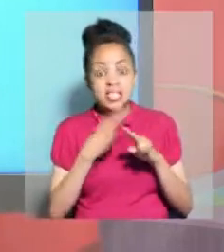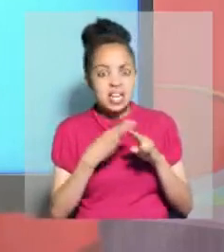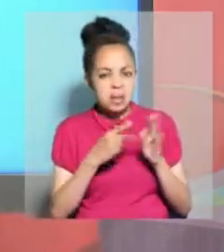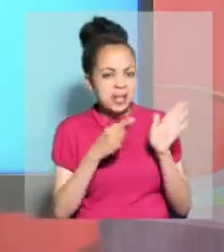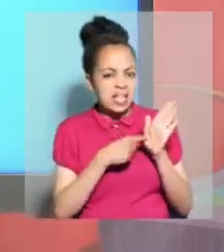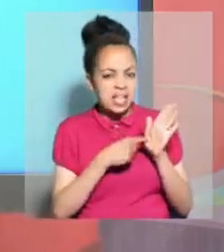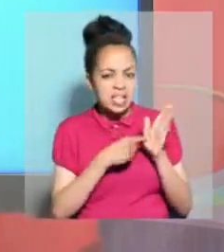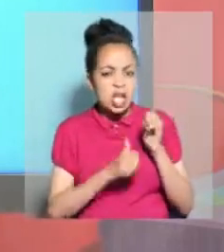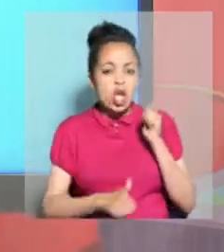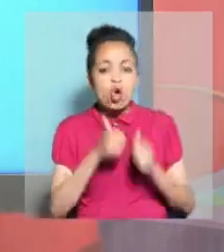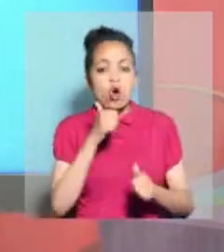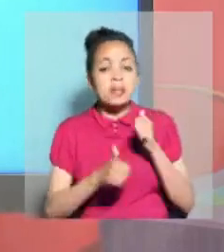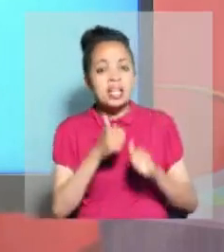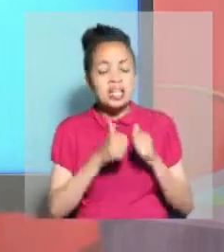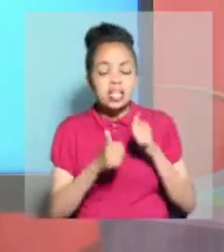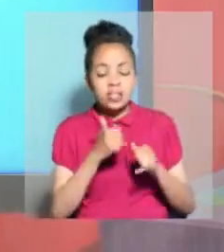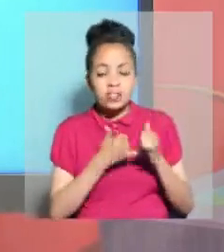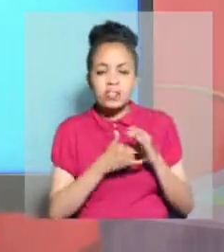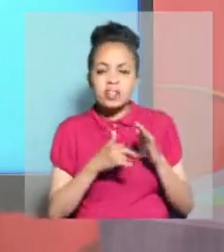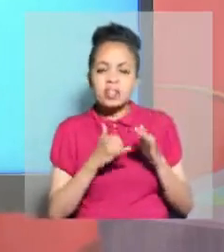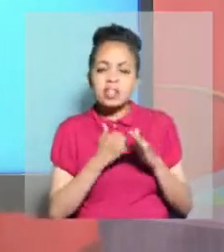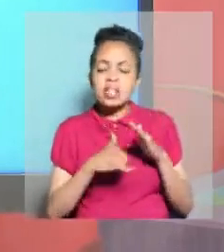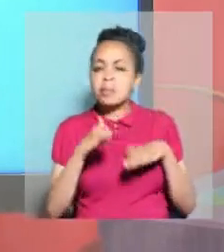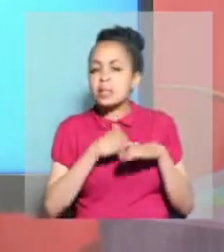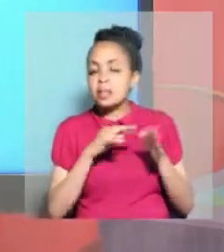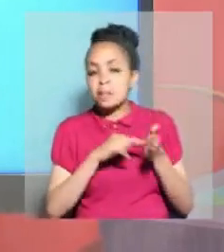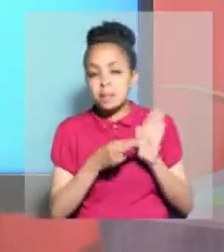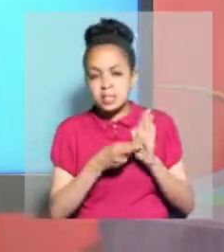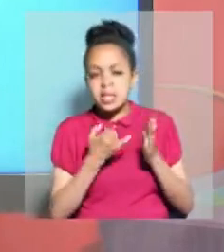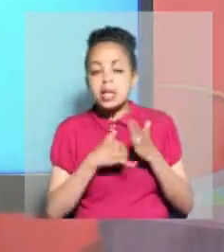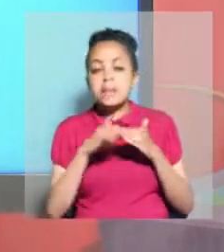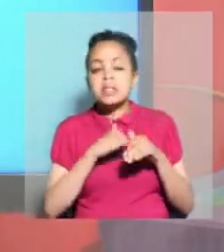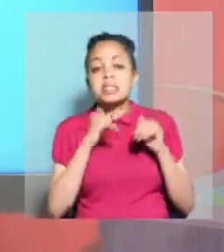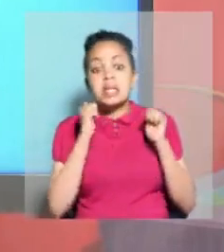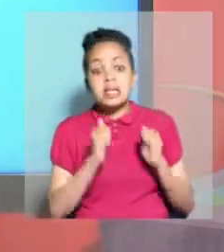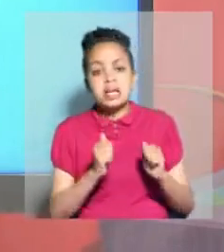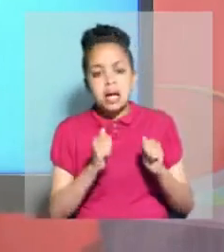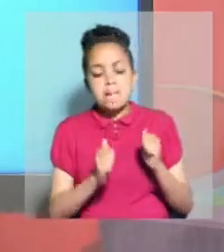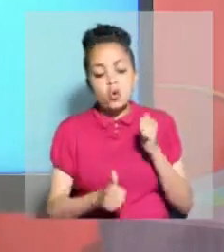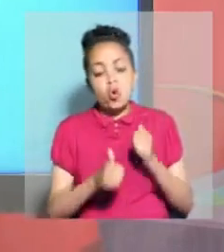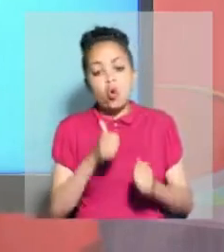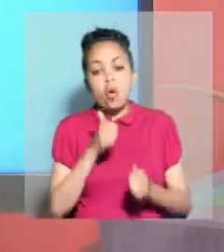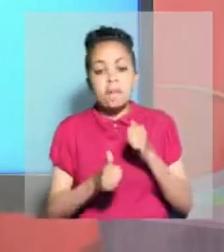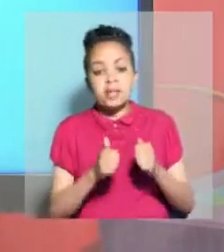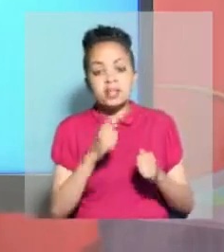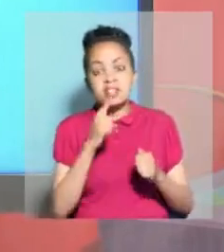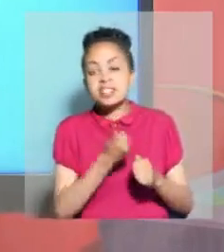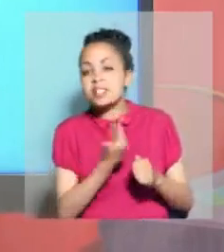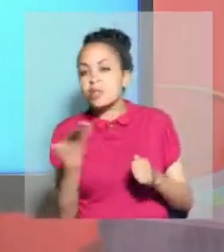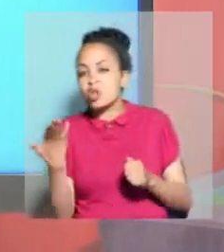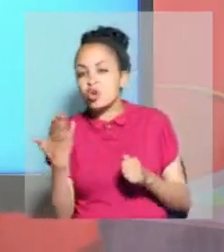indicates, when you say competitive reversible inhibitor, it is an inhibitor that can compete to something of an